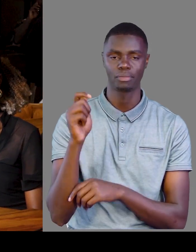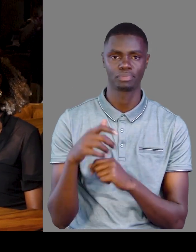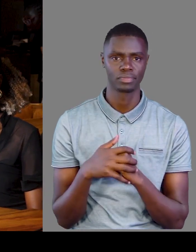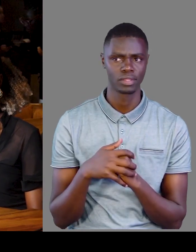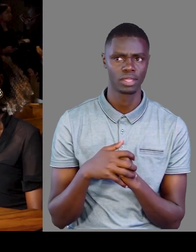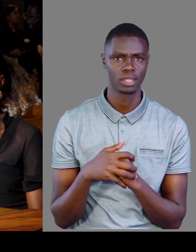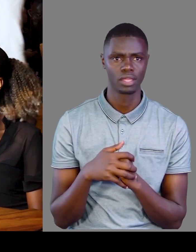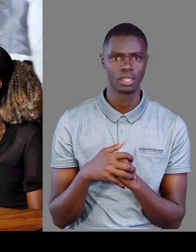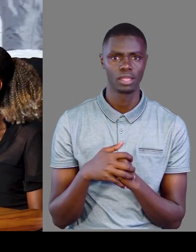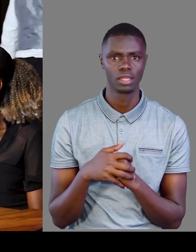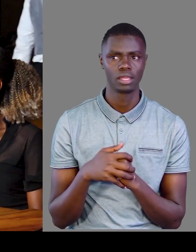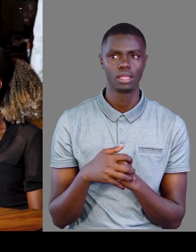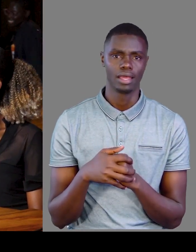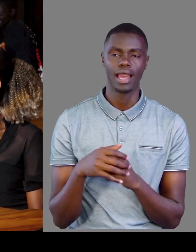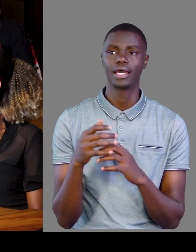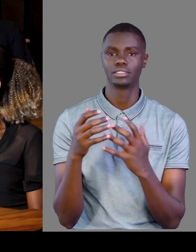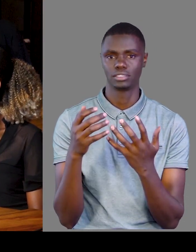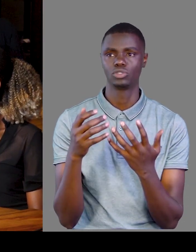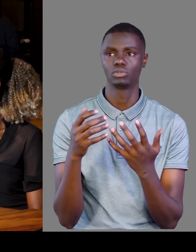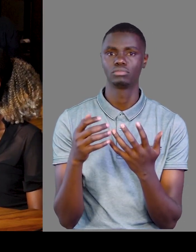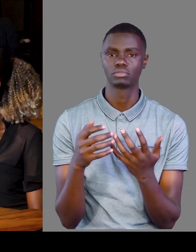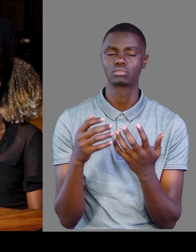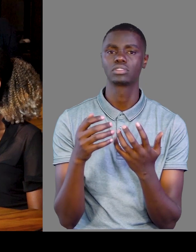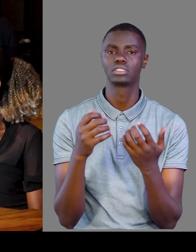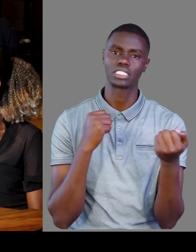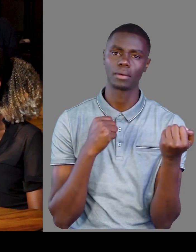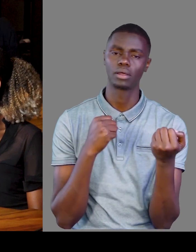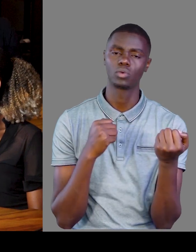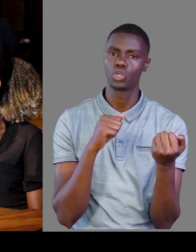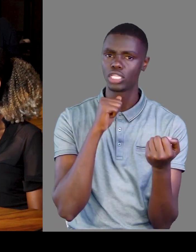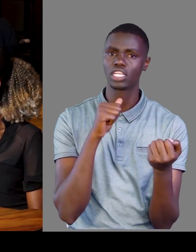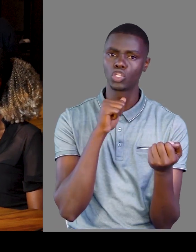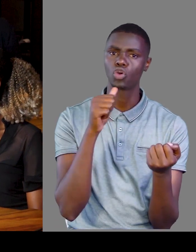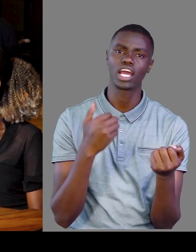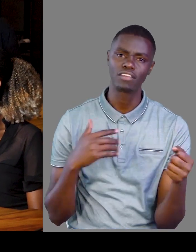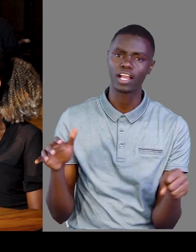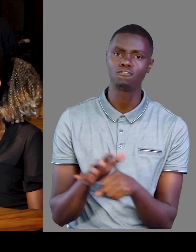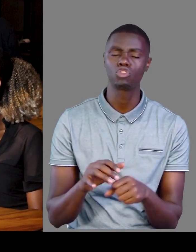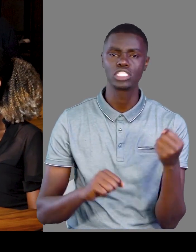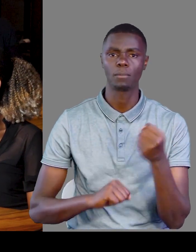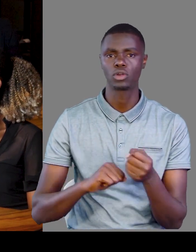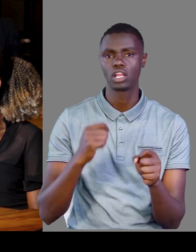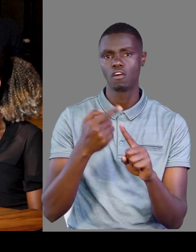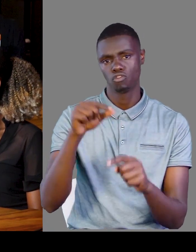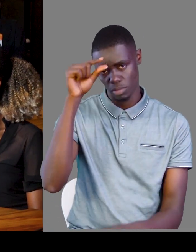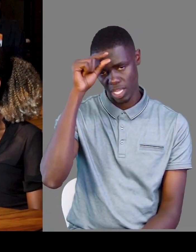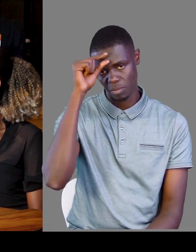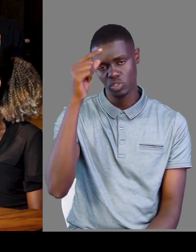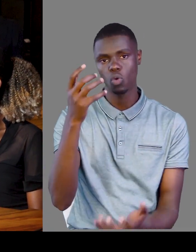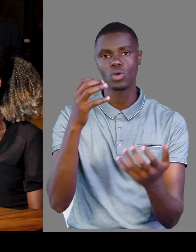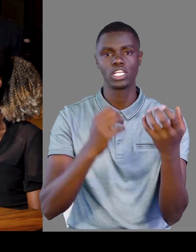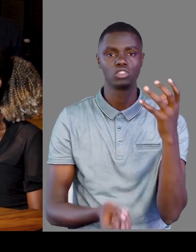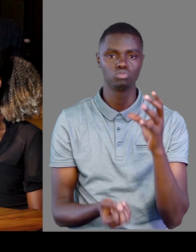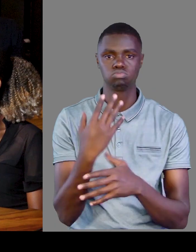Kenya, and then there's no such a support from government. True. So we need to create such as the system